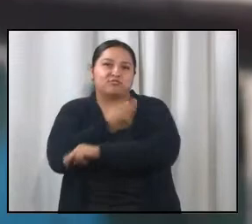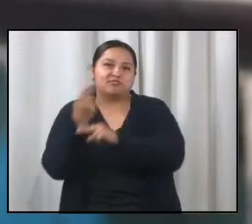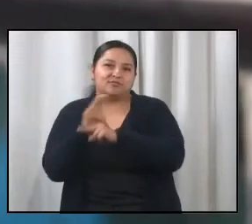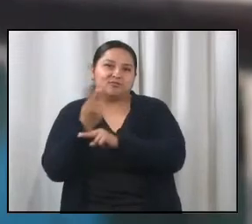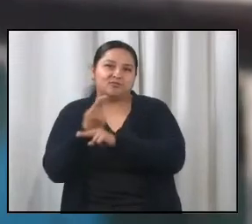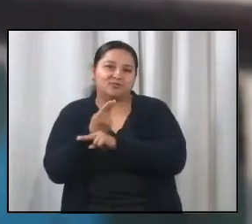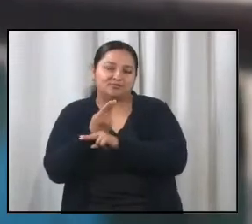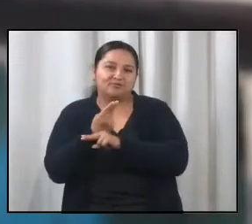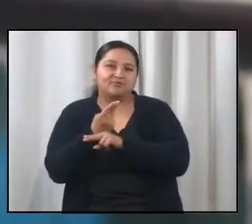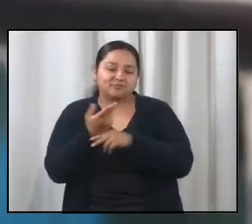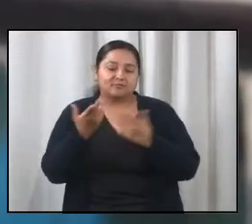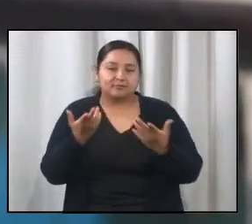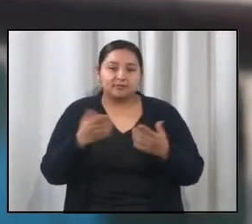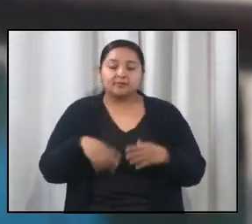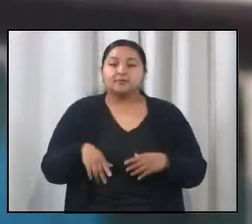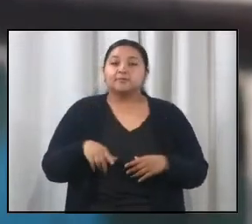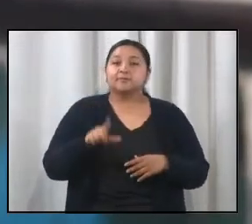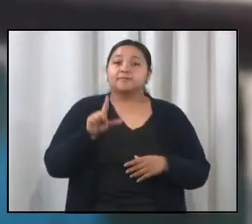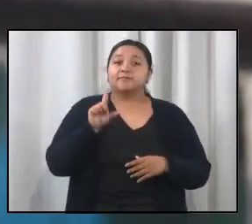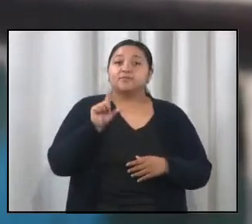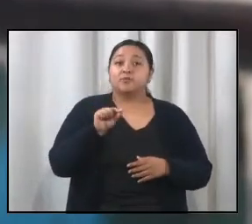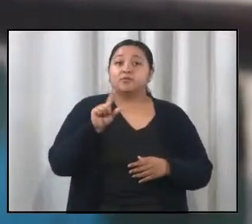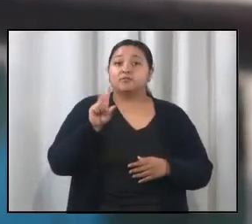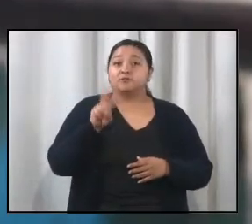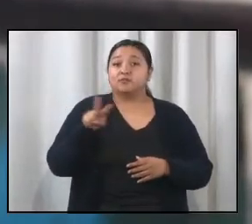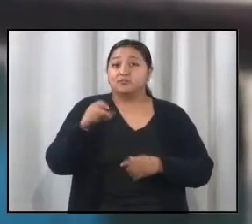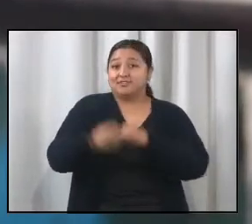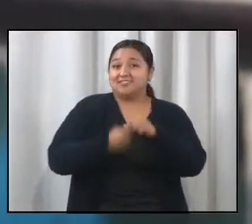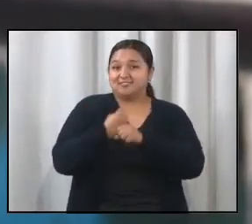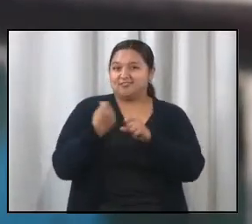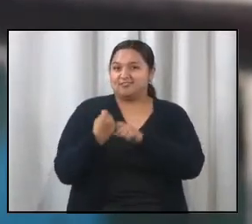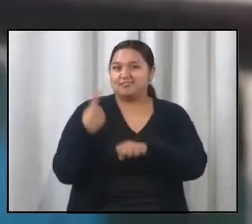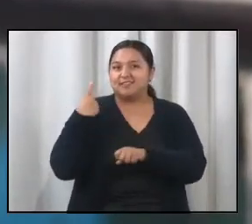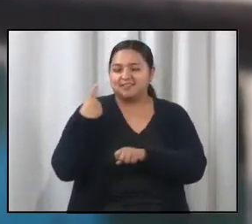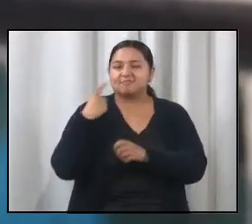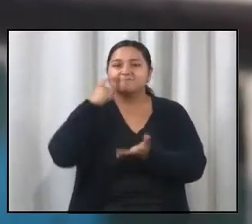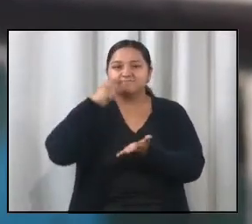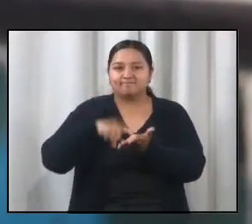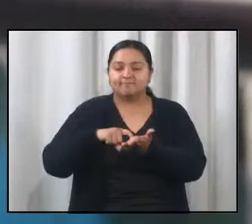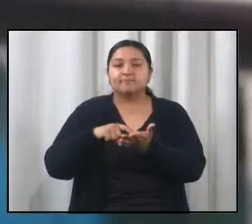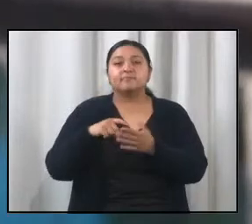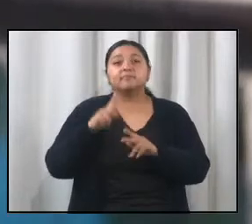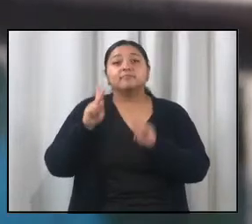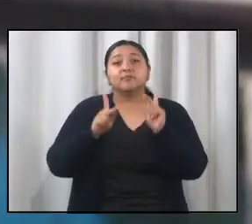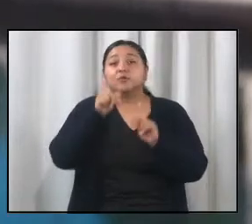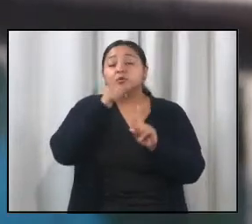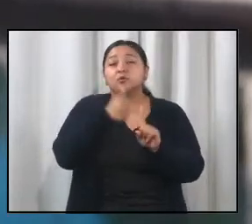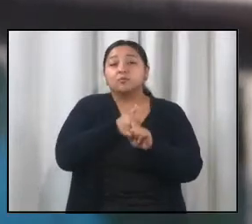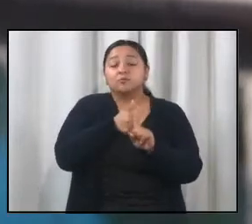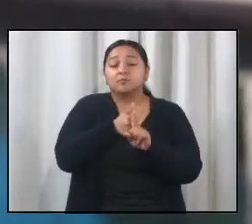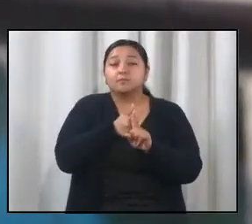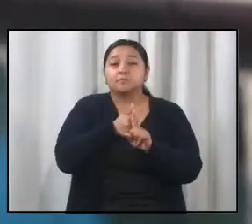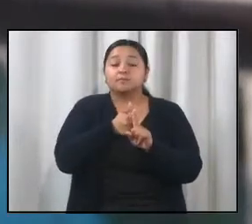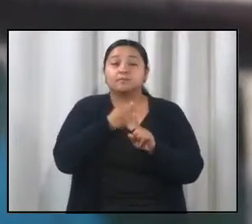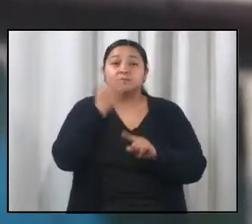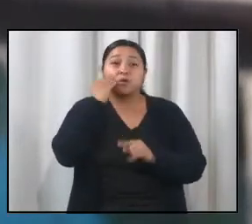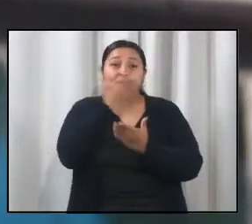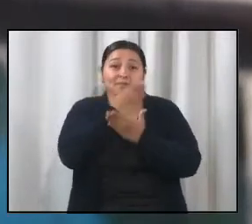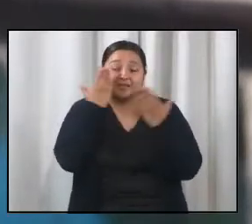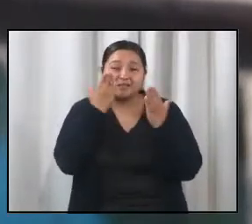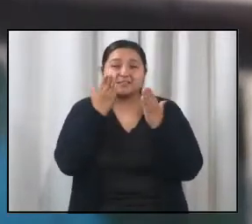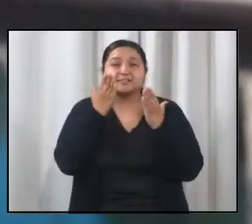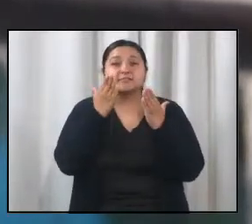the 2022 point-in-time count revealed a large increase in the number of people experiencing homelessness with